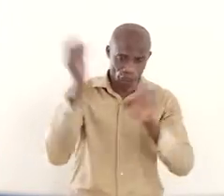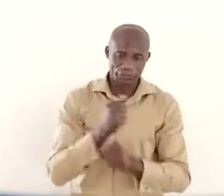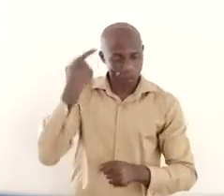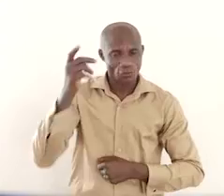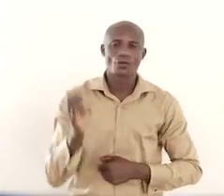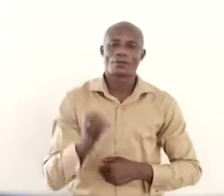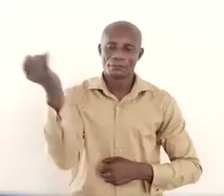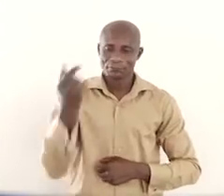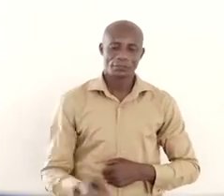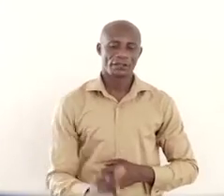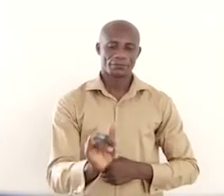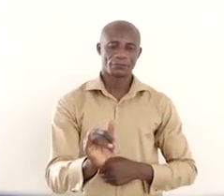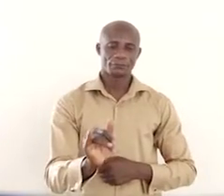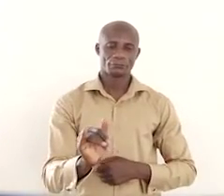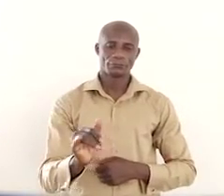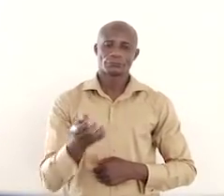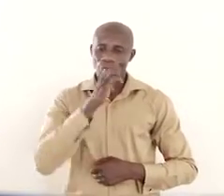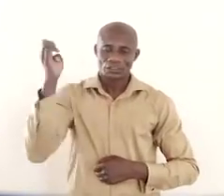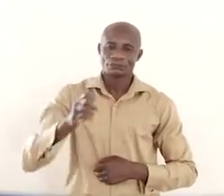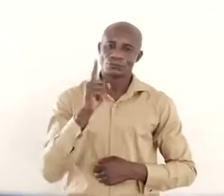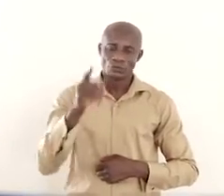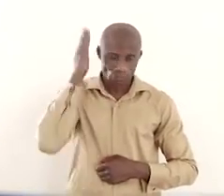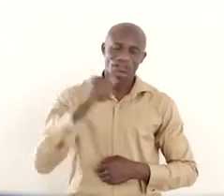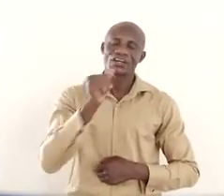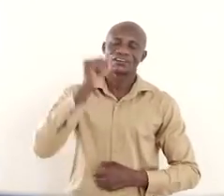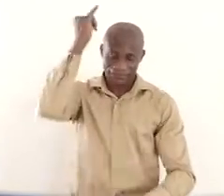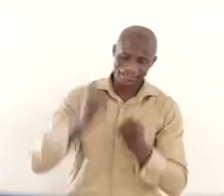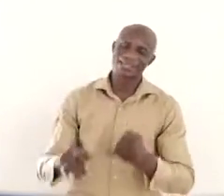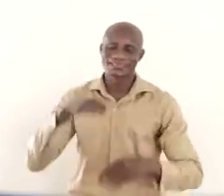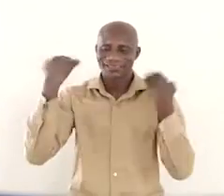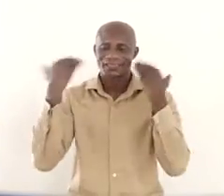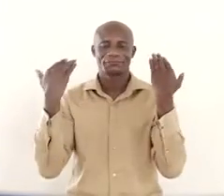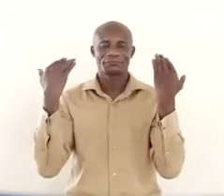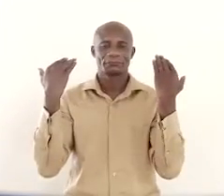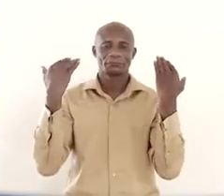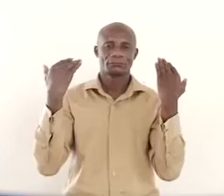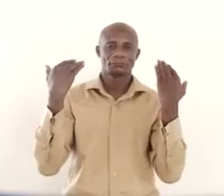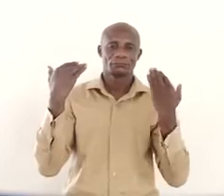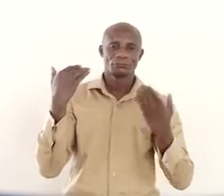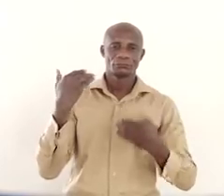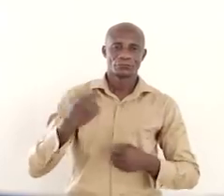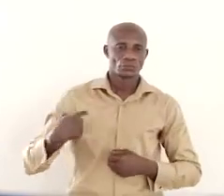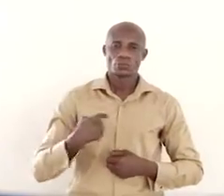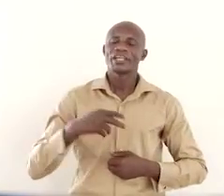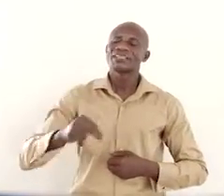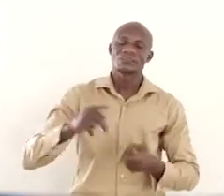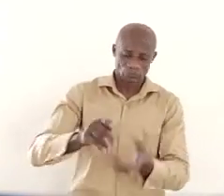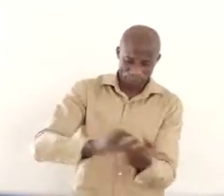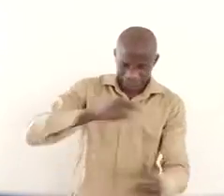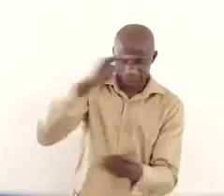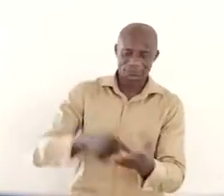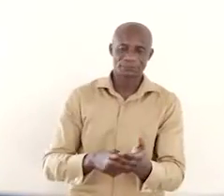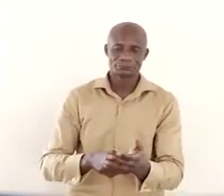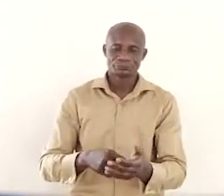prevail forever. The evil one will not have the last laugh. We need to believe